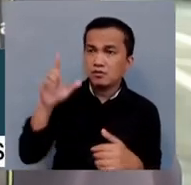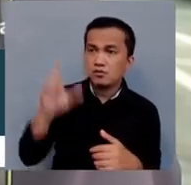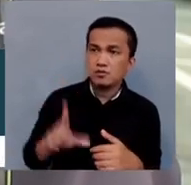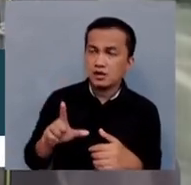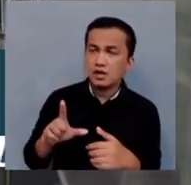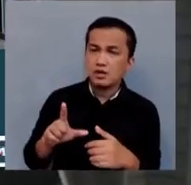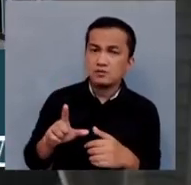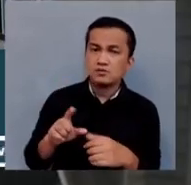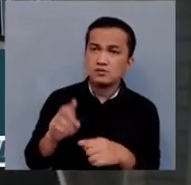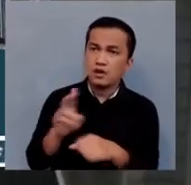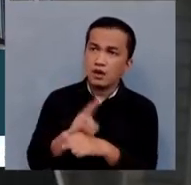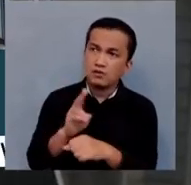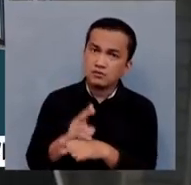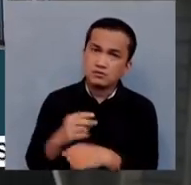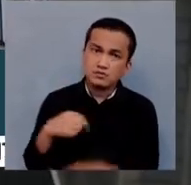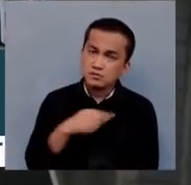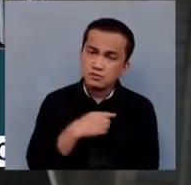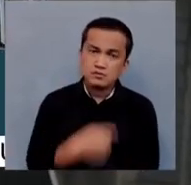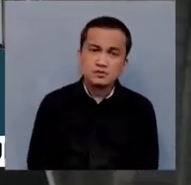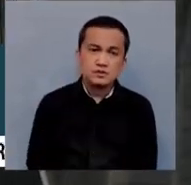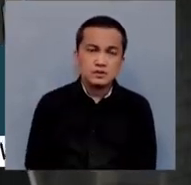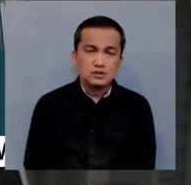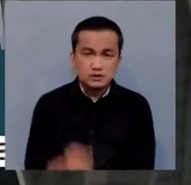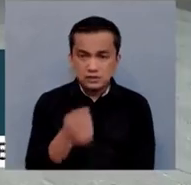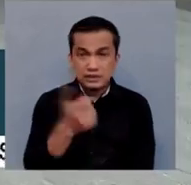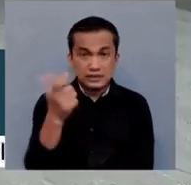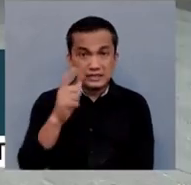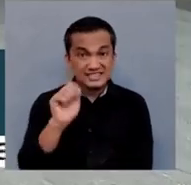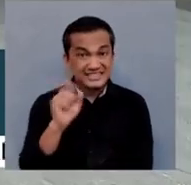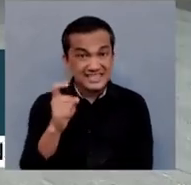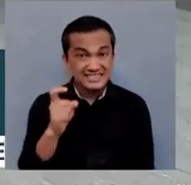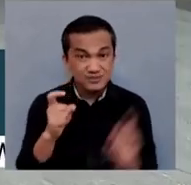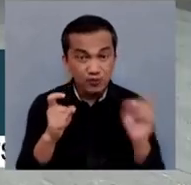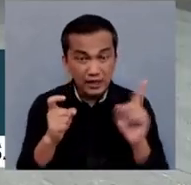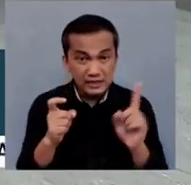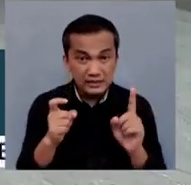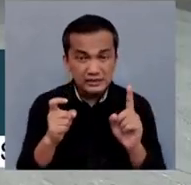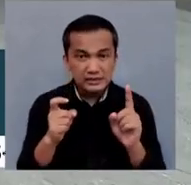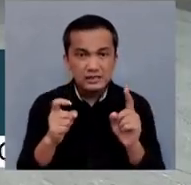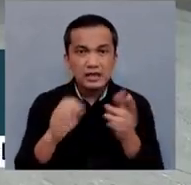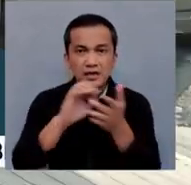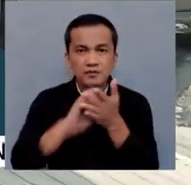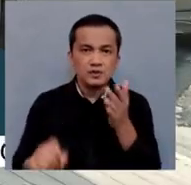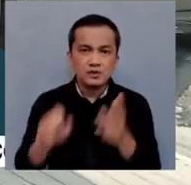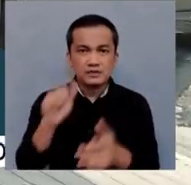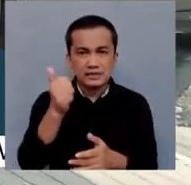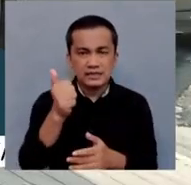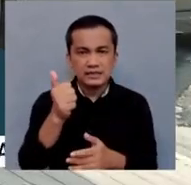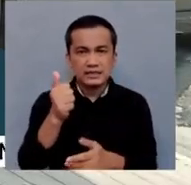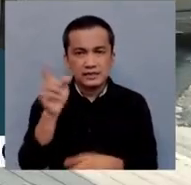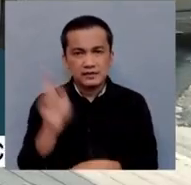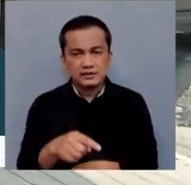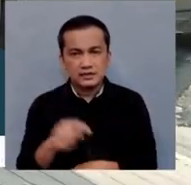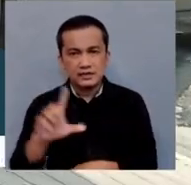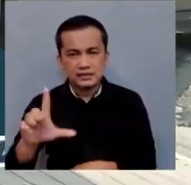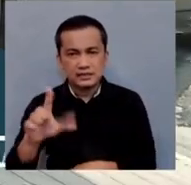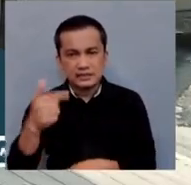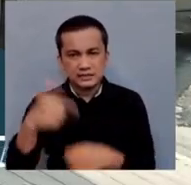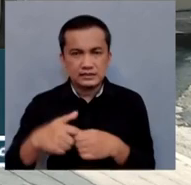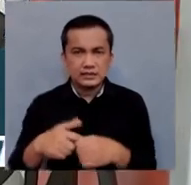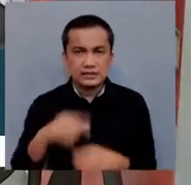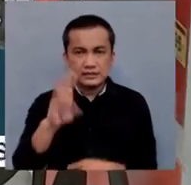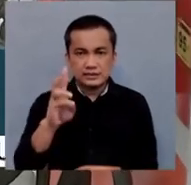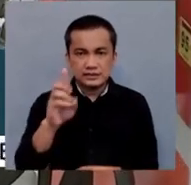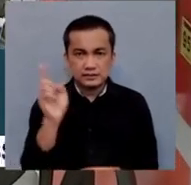ng namin. Removing excise tax means a slash of 10 pesos per liter for gasoline, 6 pesos for diesel, and